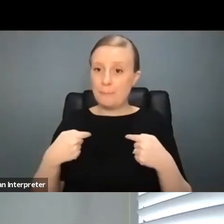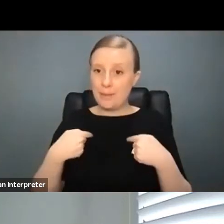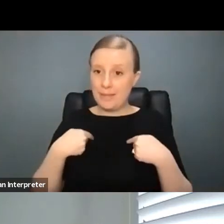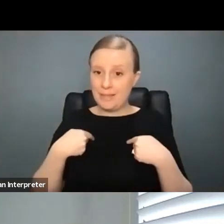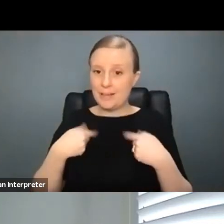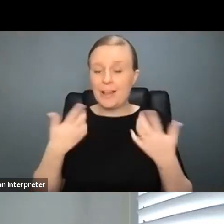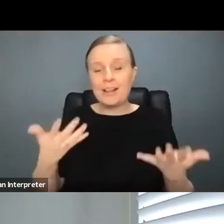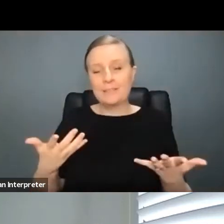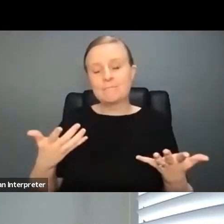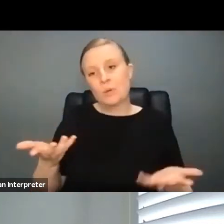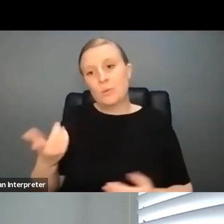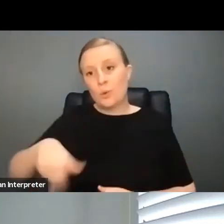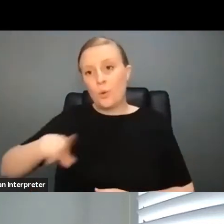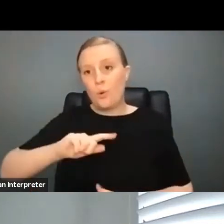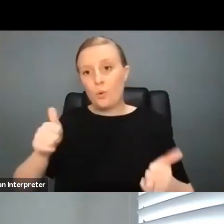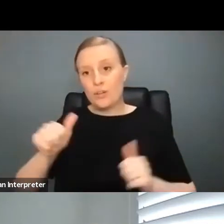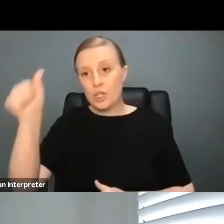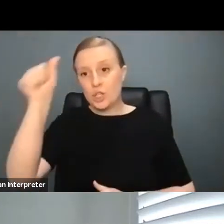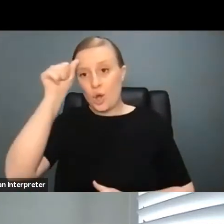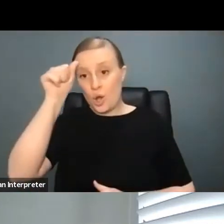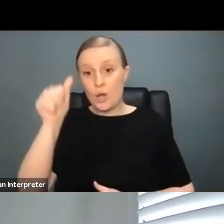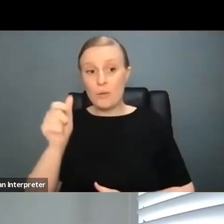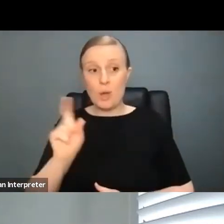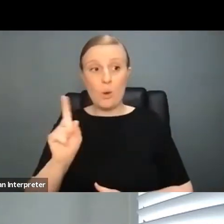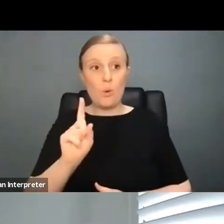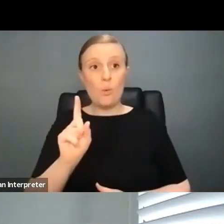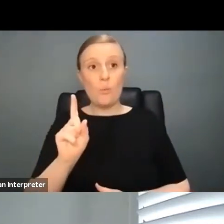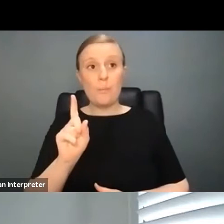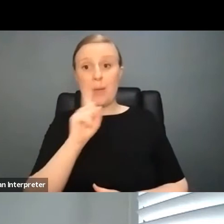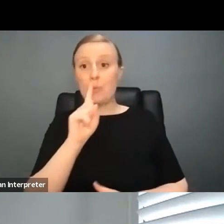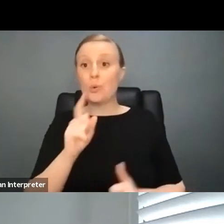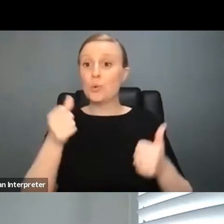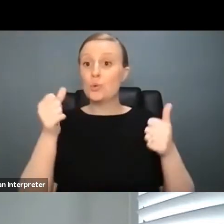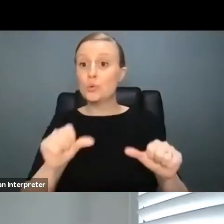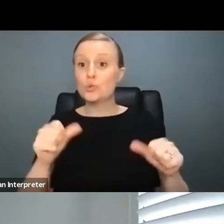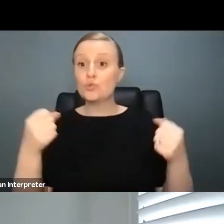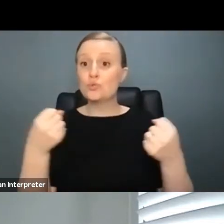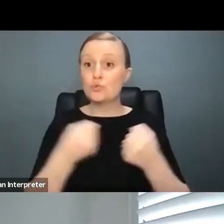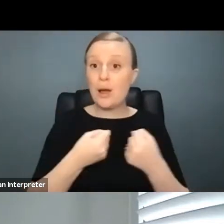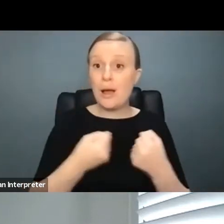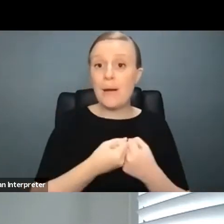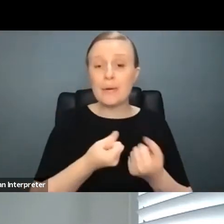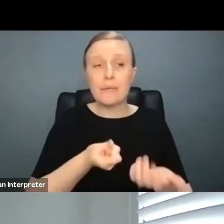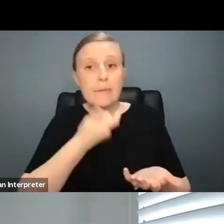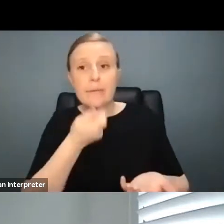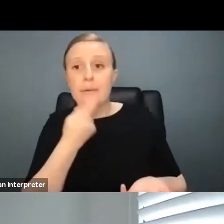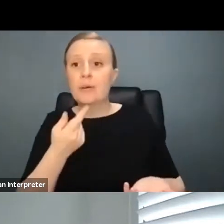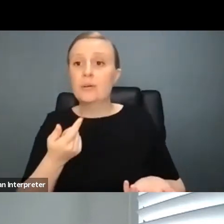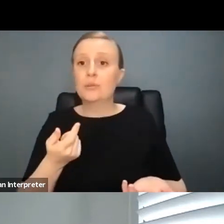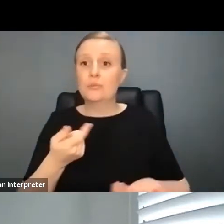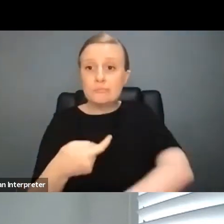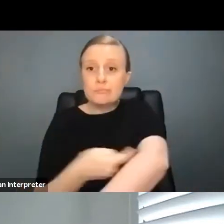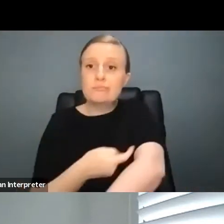know, but what people are using or users of drugs in the community are not always aware of exactly